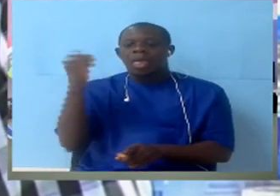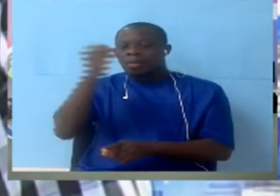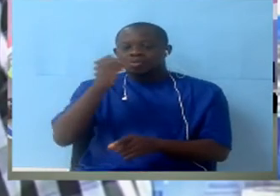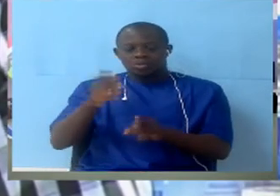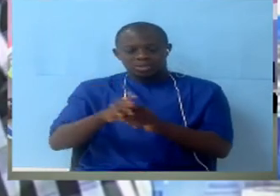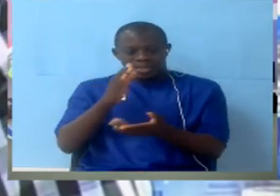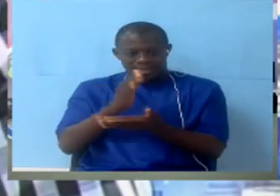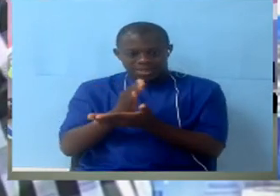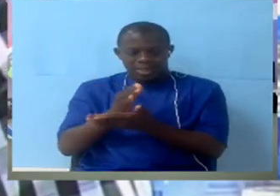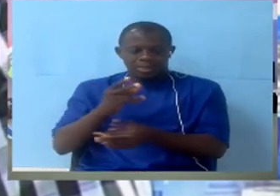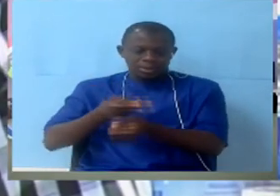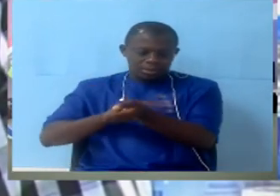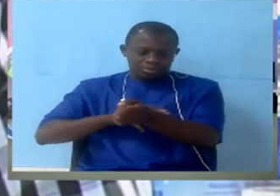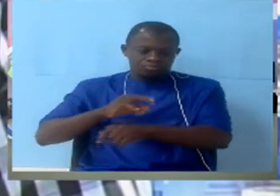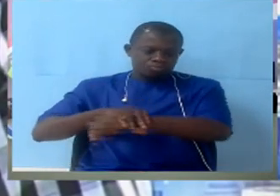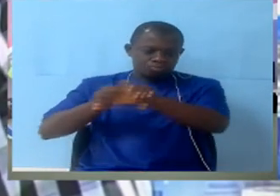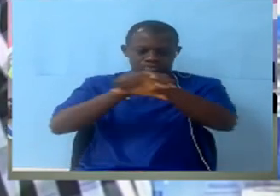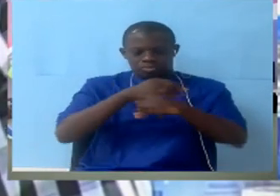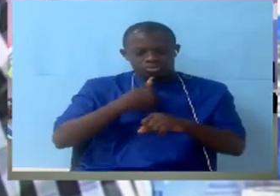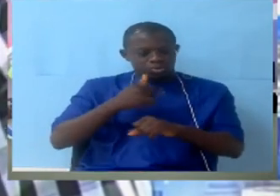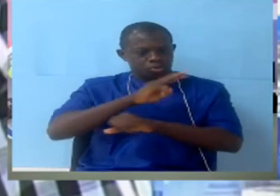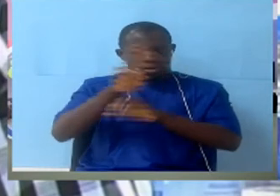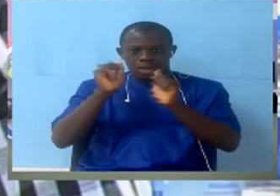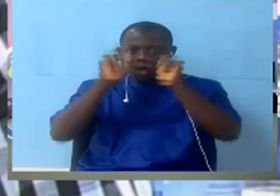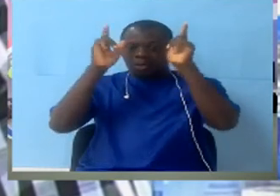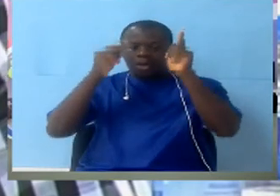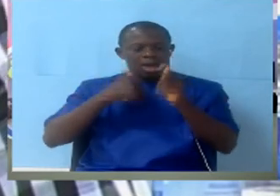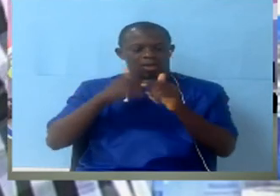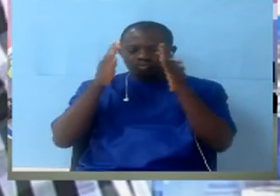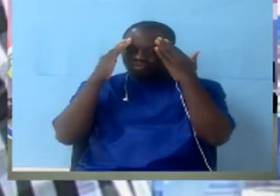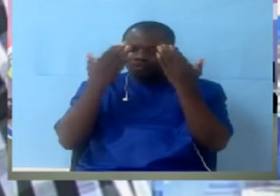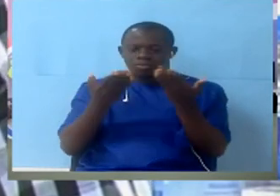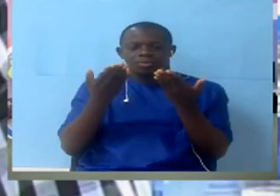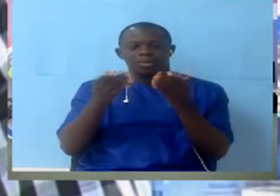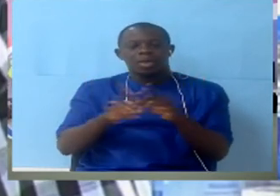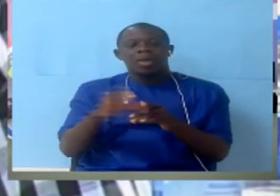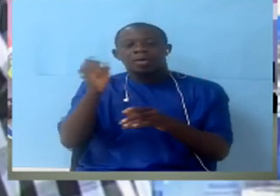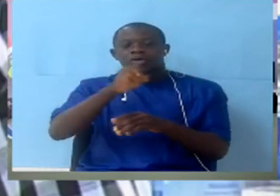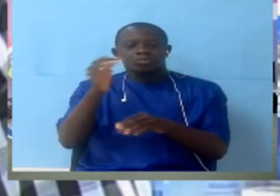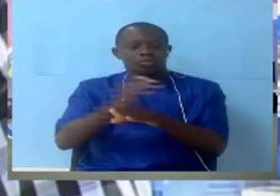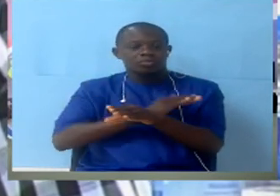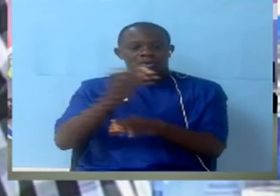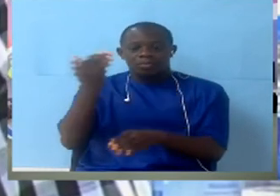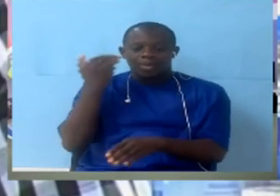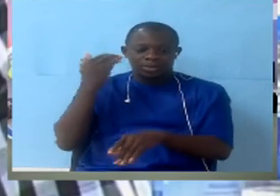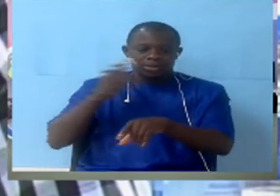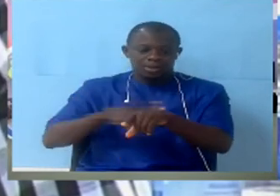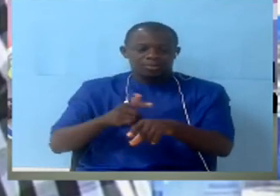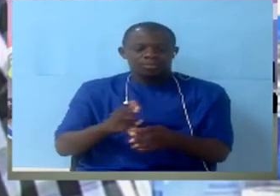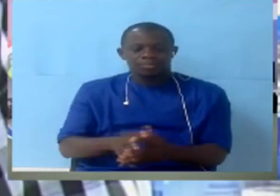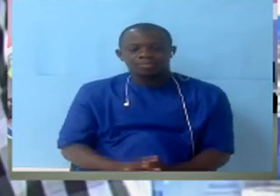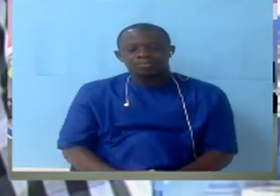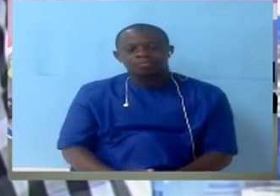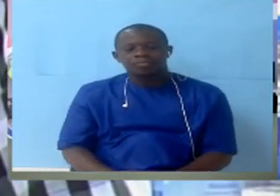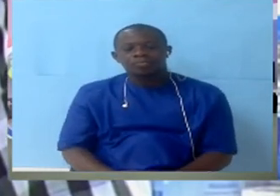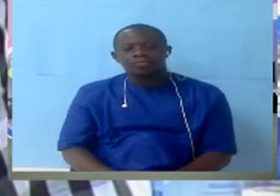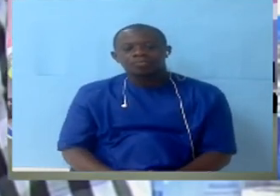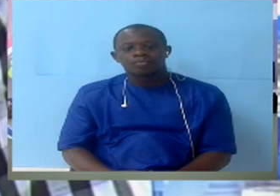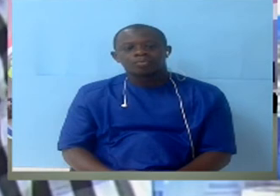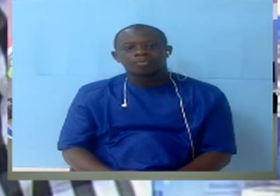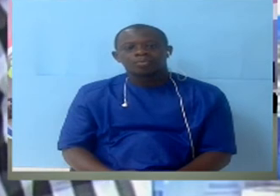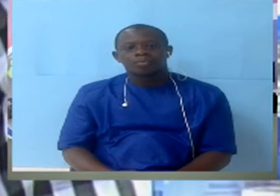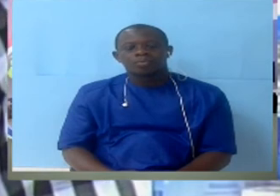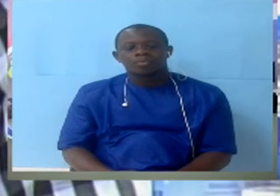he was taking the ship to I wasn't aware I didn't know so during that time in that time they nada